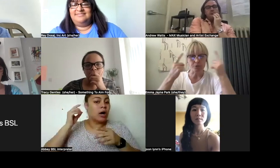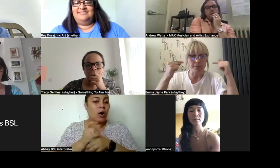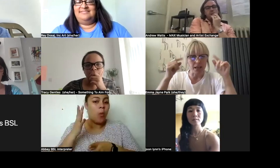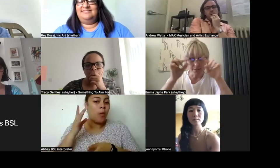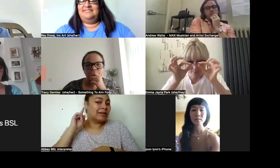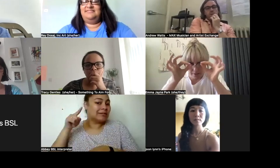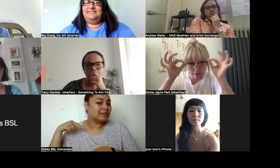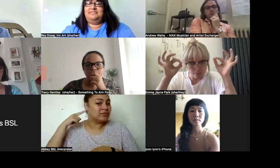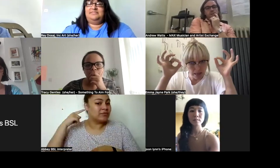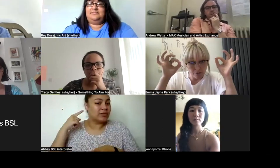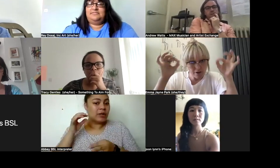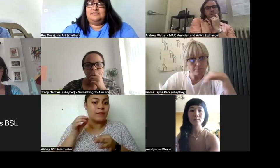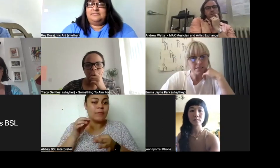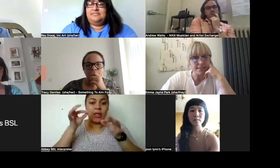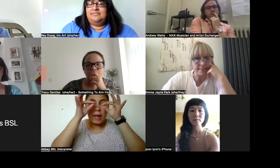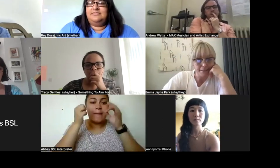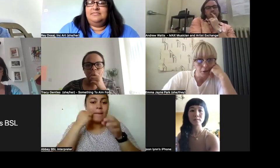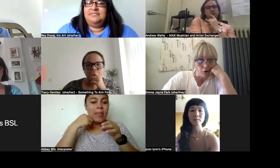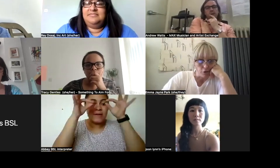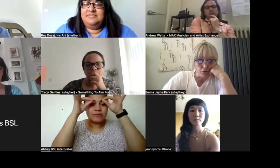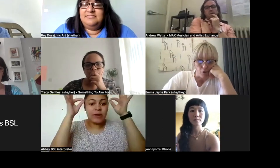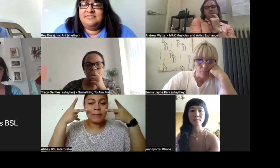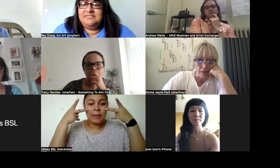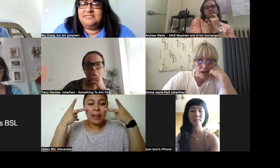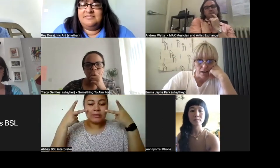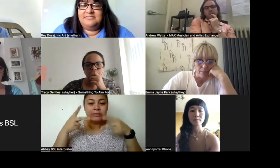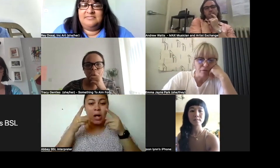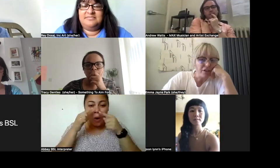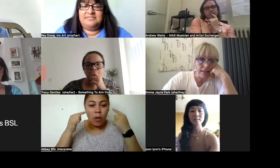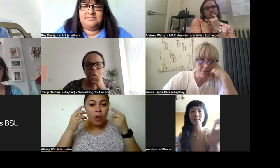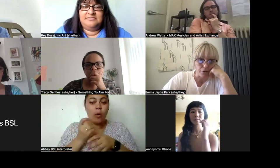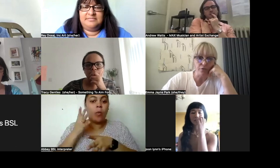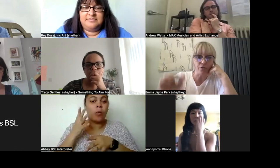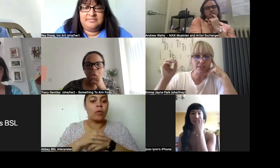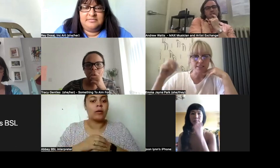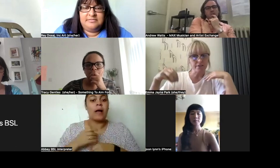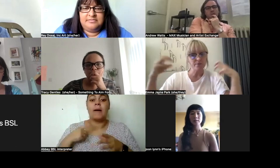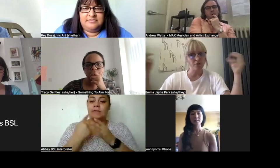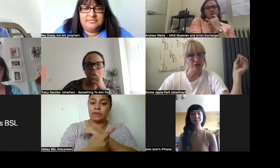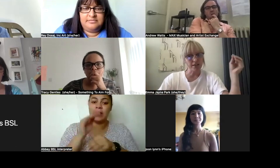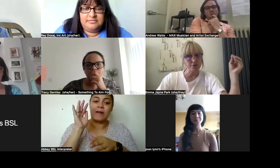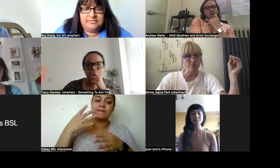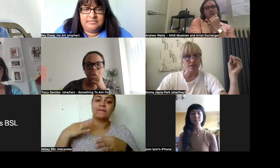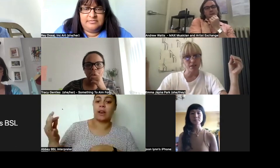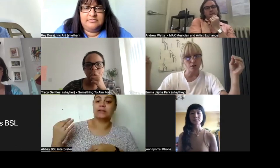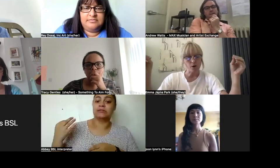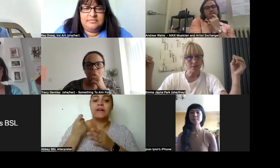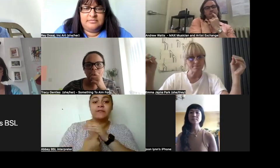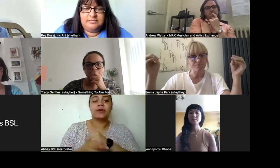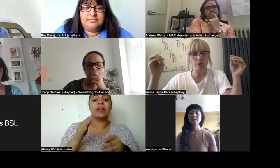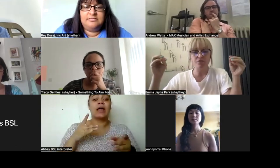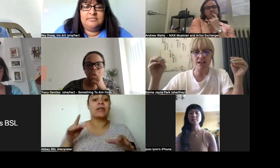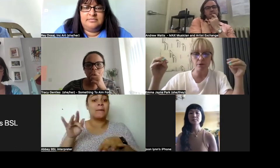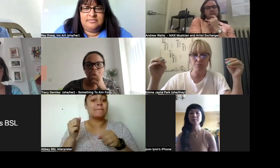and gold-rimmed glasses with a little black frame detail on top. And I am a freelancer who volunteers with Freelancers Make Theatre